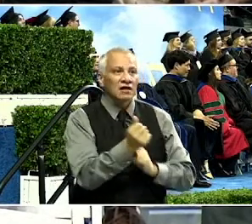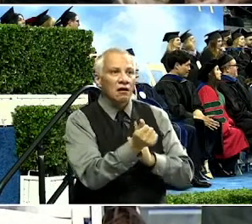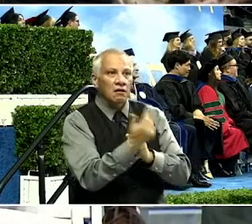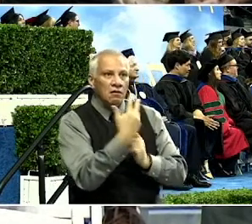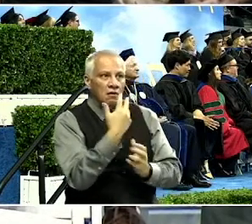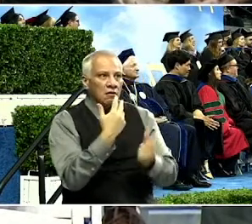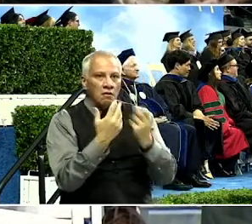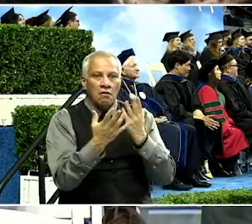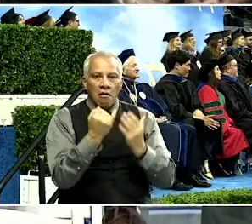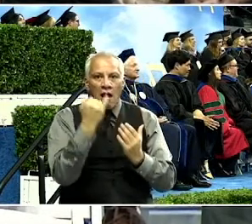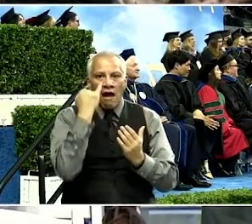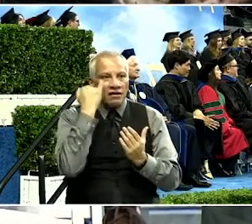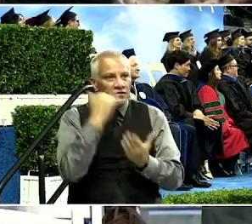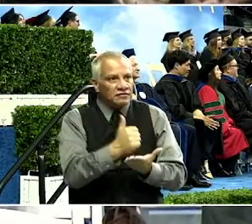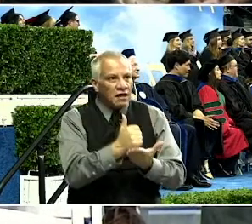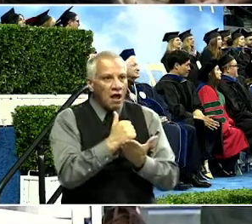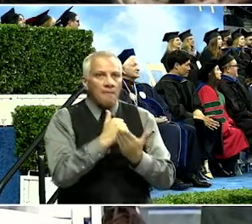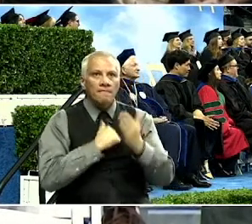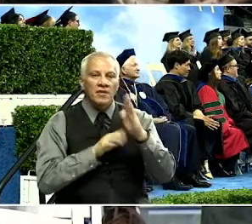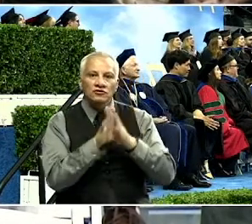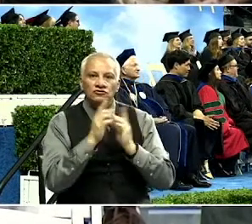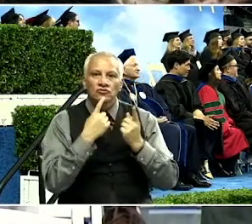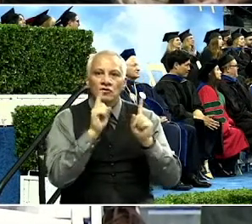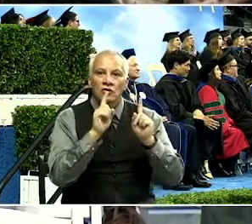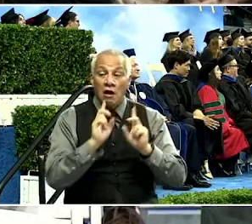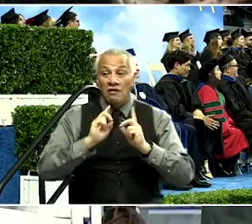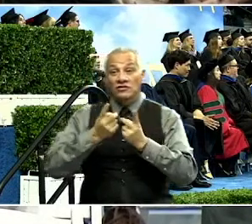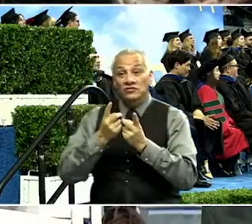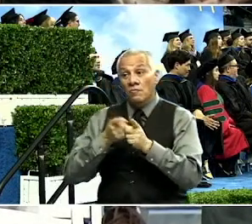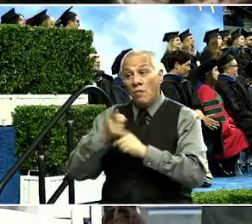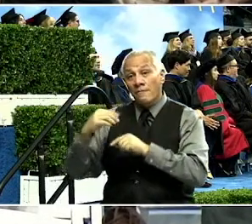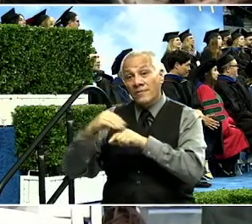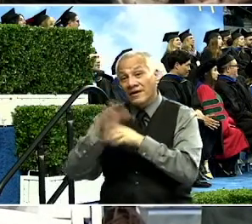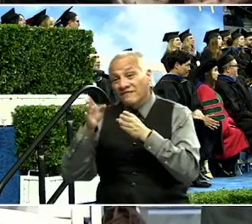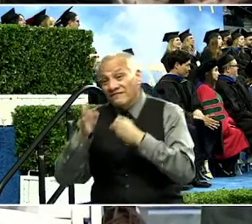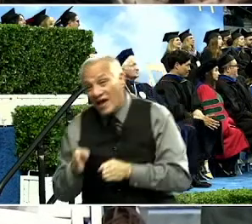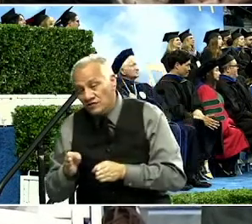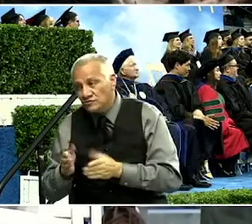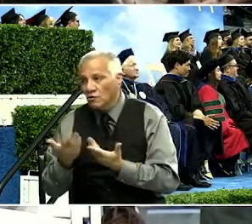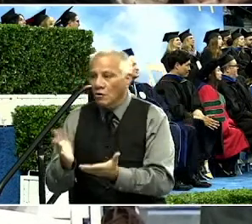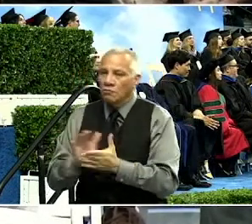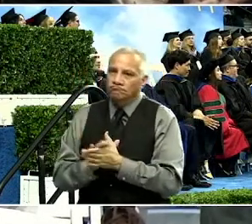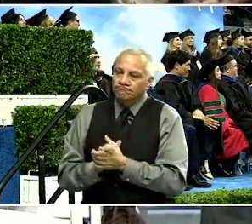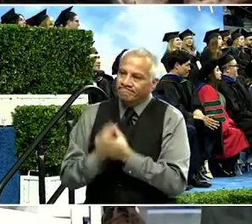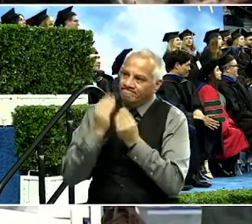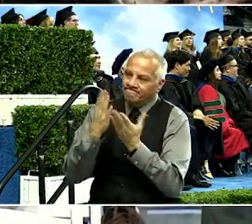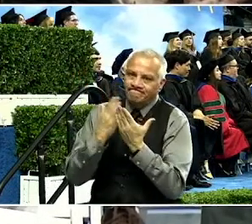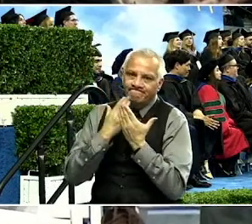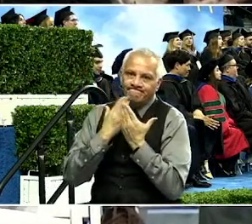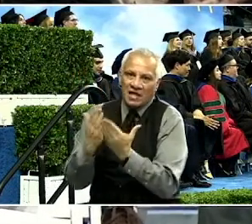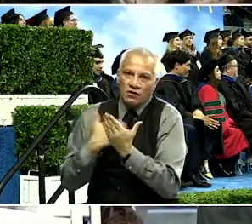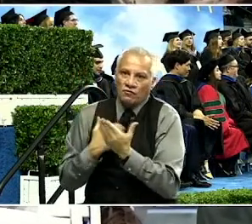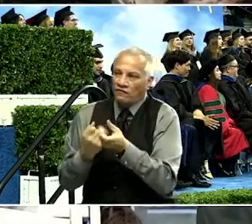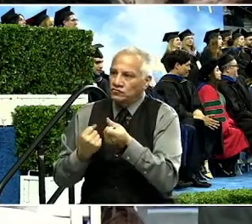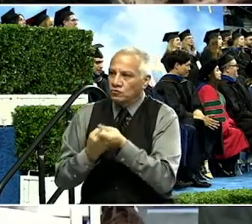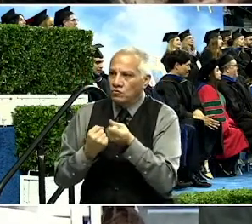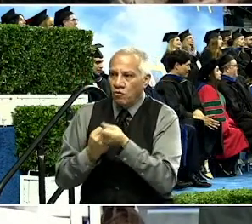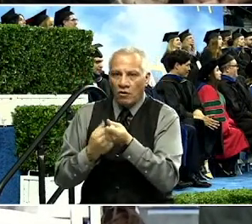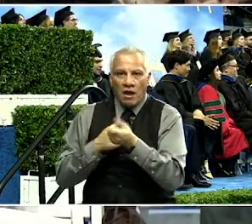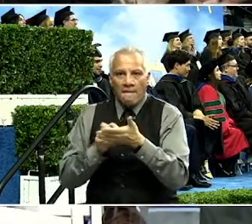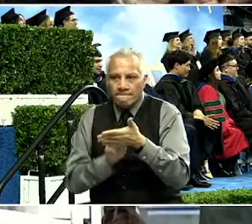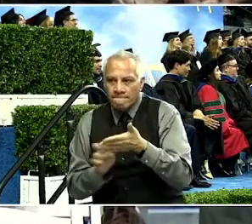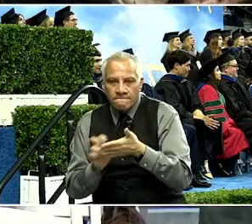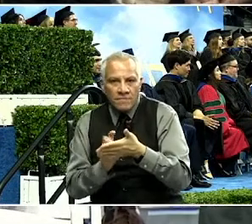possible. To my departmental advisors and counselors, thank you for supporting me in my journey pursuing an